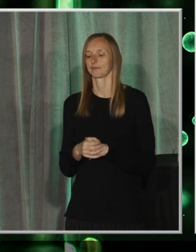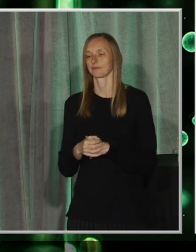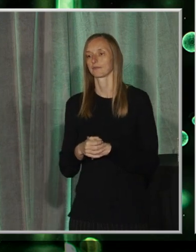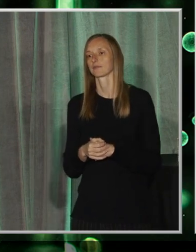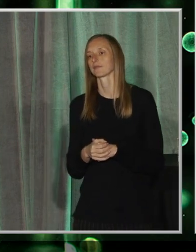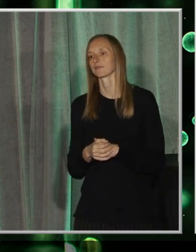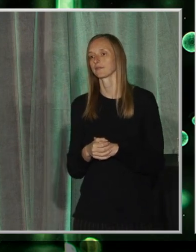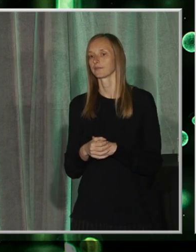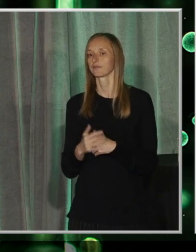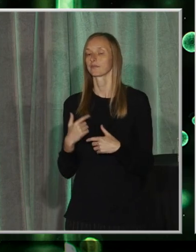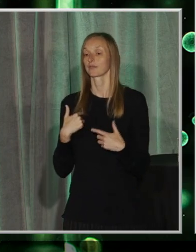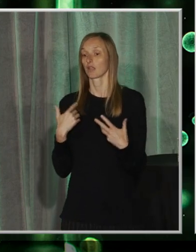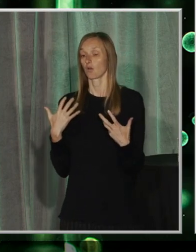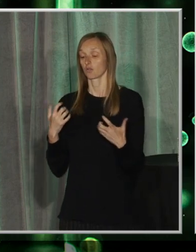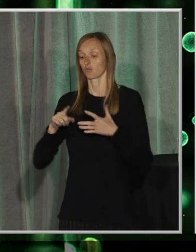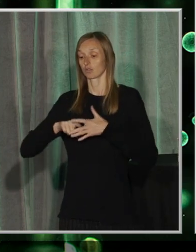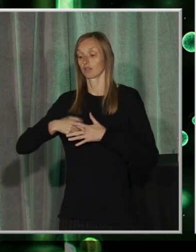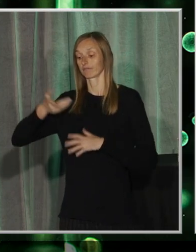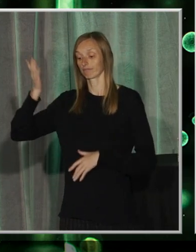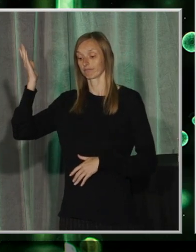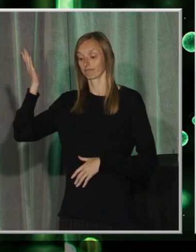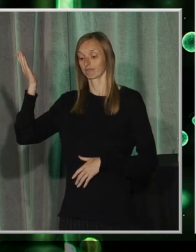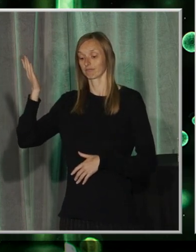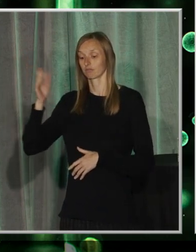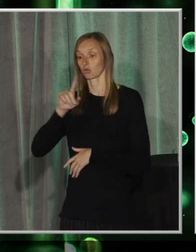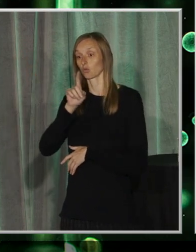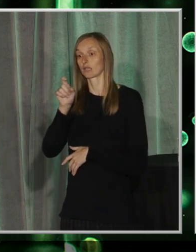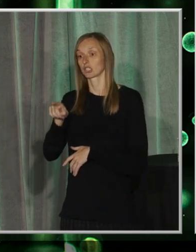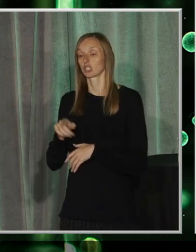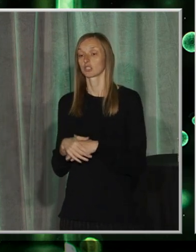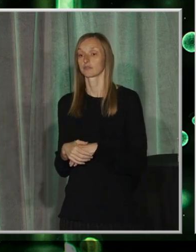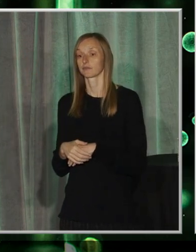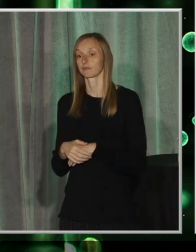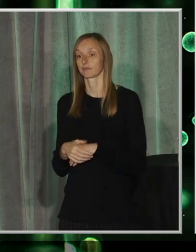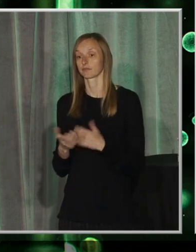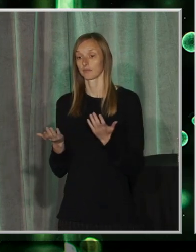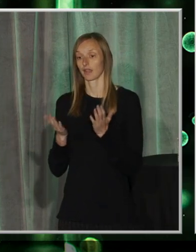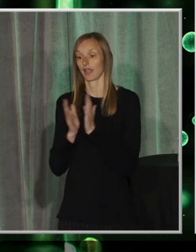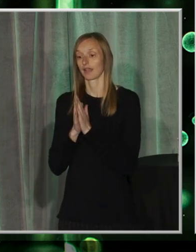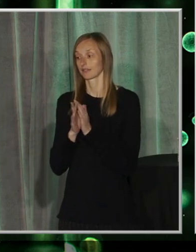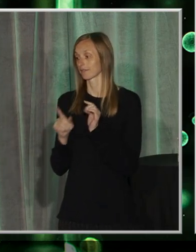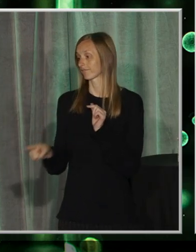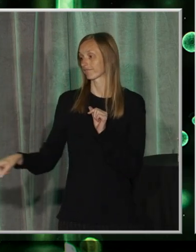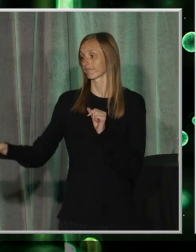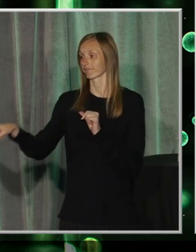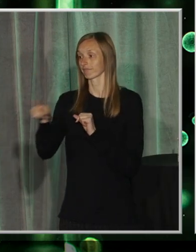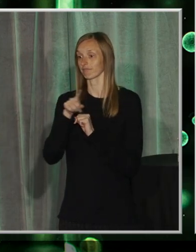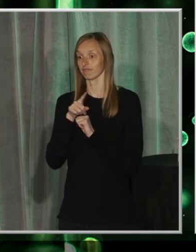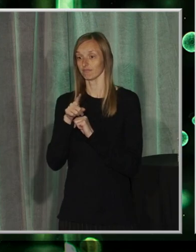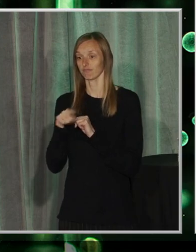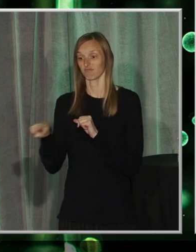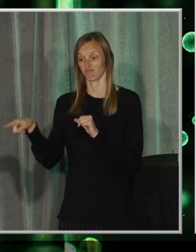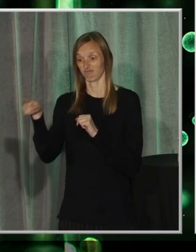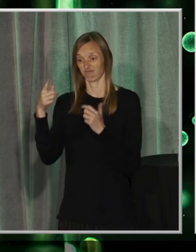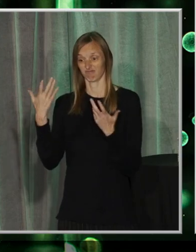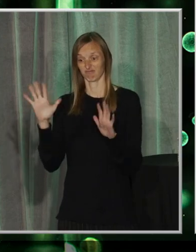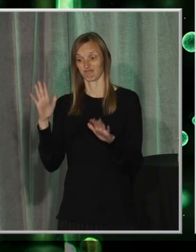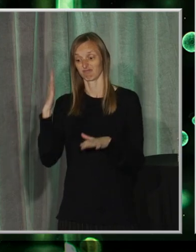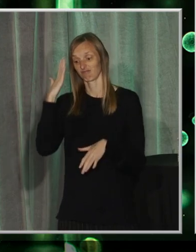Well, I would like to start my presentation with a question. I would like to ask you, do you all know that